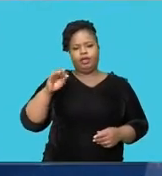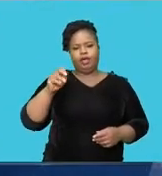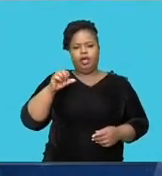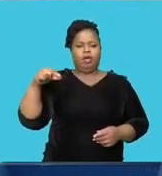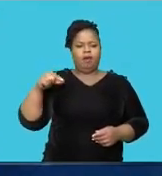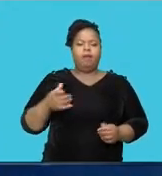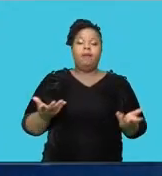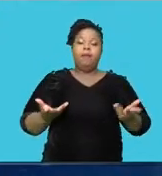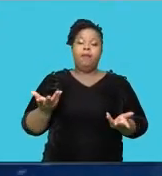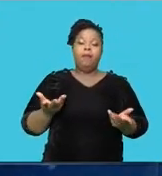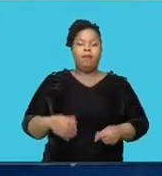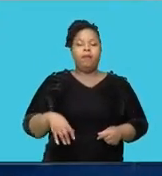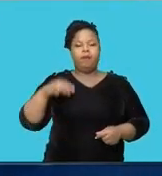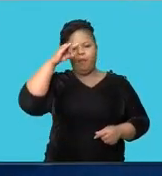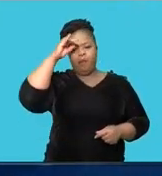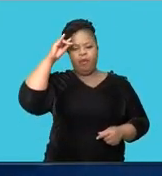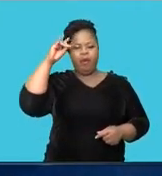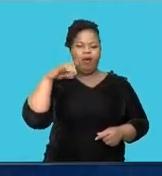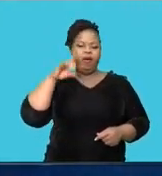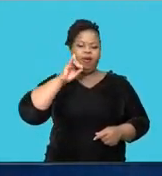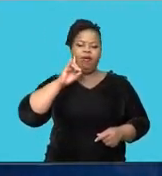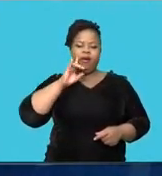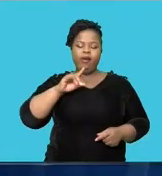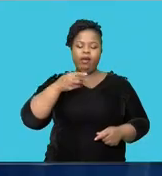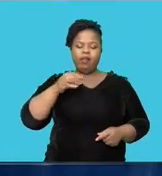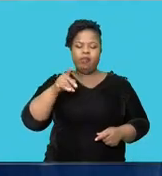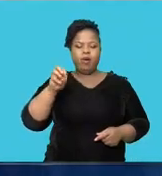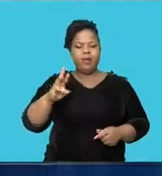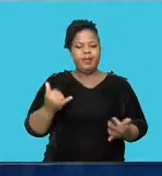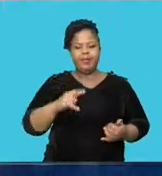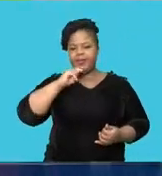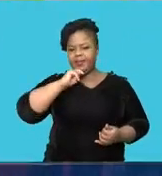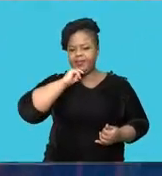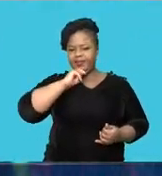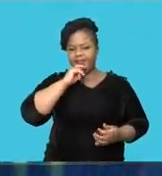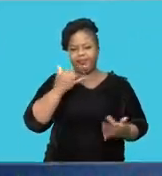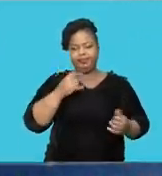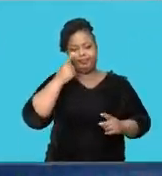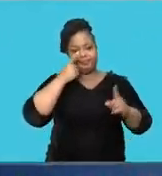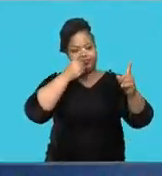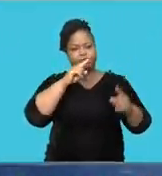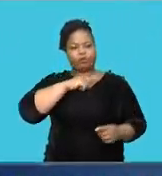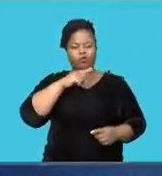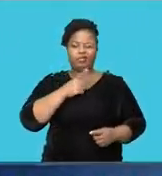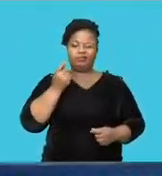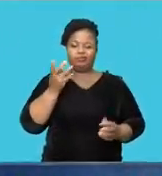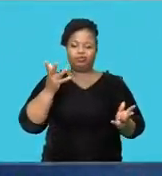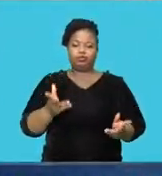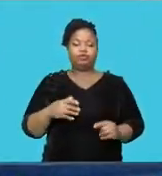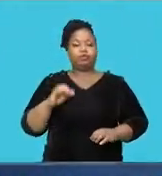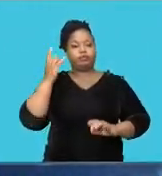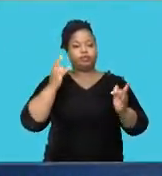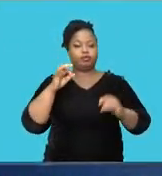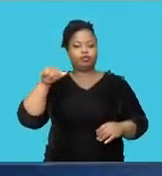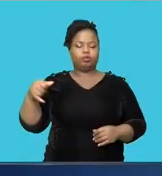ba torotswana ya Hillbrow ho seng ha ka jeno. Sesosa sa temaena e phethuweng ka tlasa letsholo la kantoro ya majoro